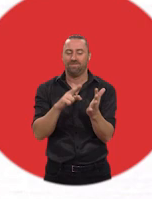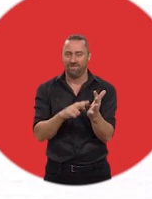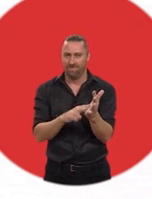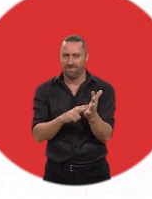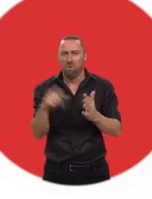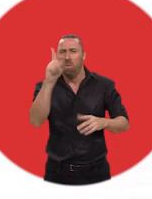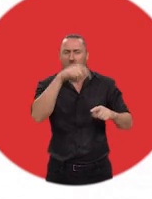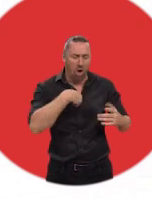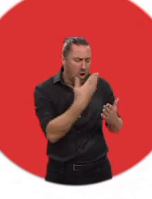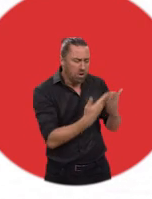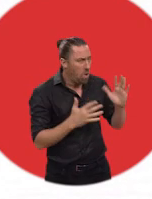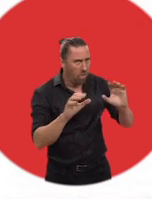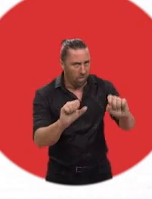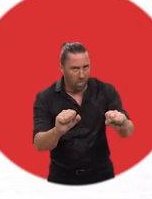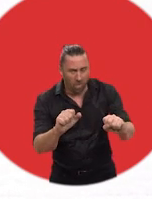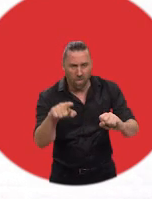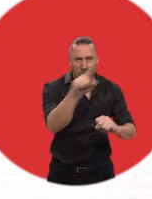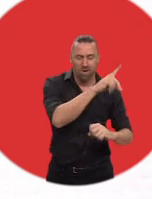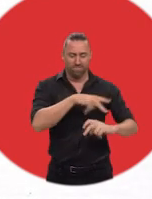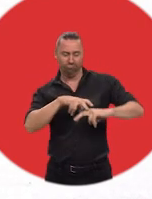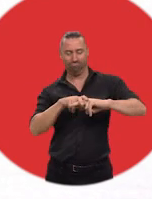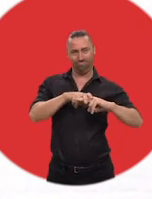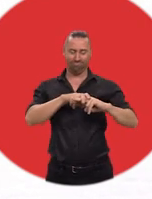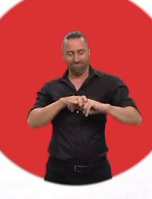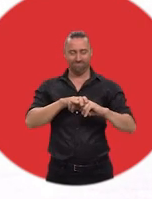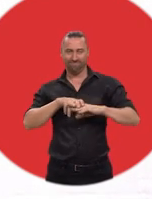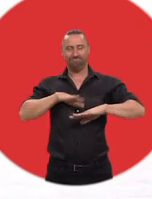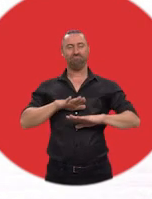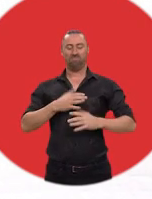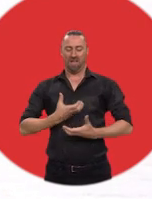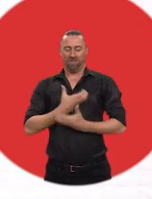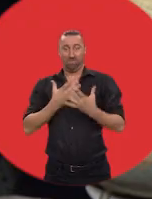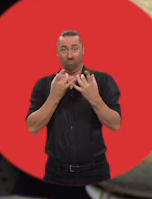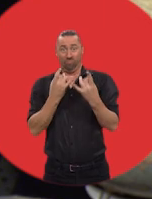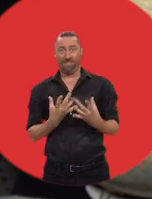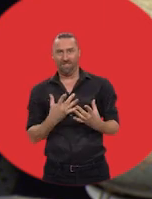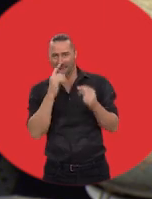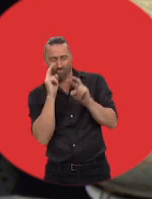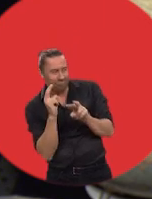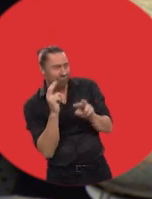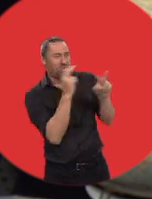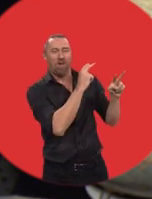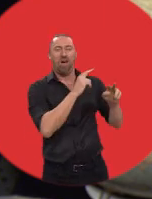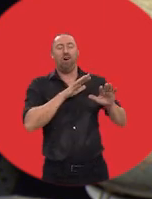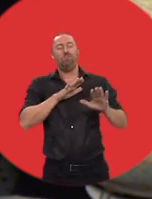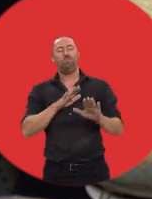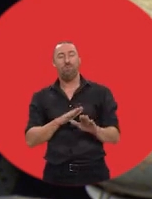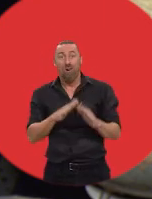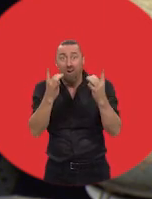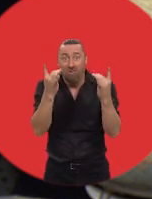to get myself nice and comfy so that I can listen to the words and enjoy the story. Are you ready to get started?